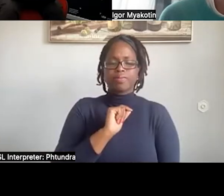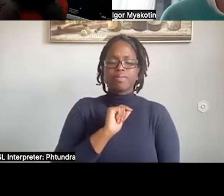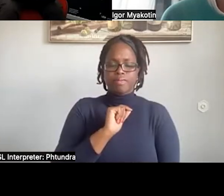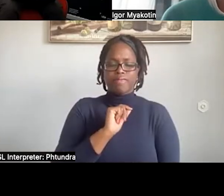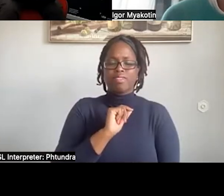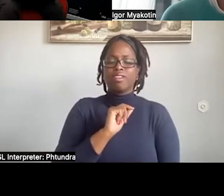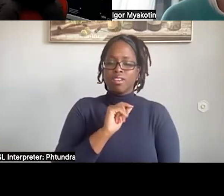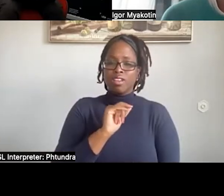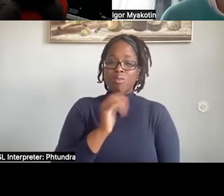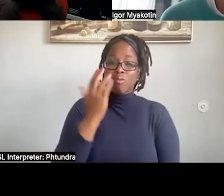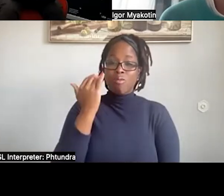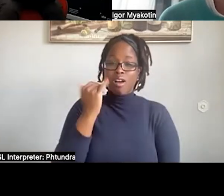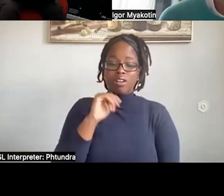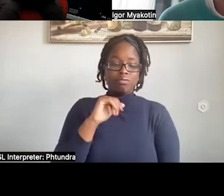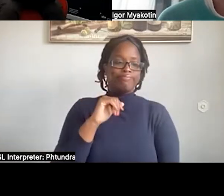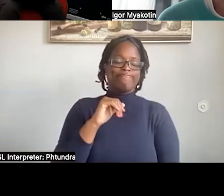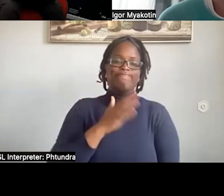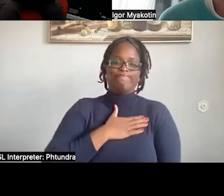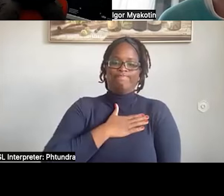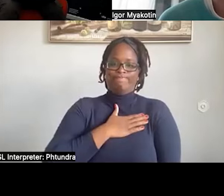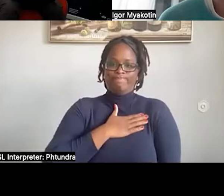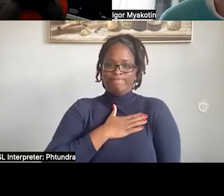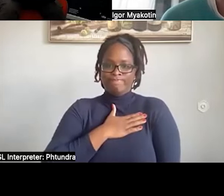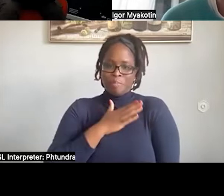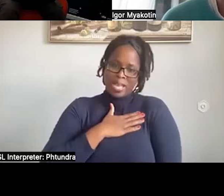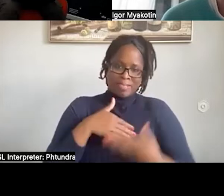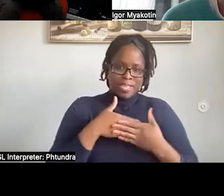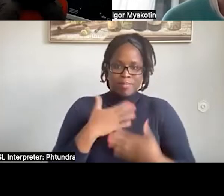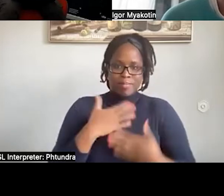it's very close to my heart and my family.